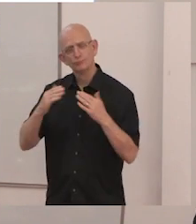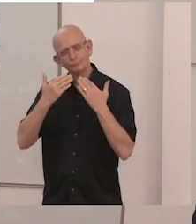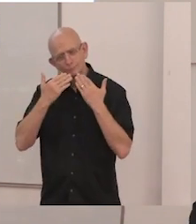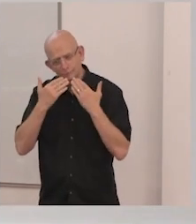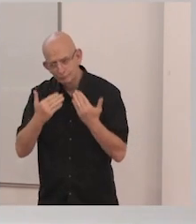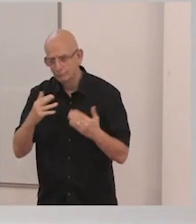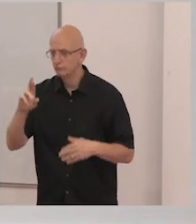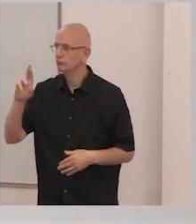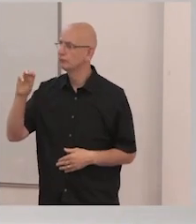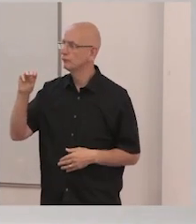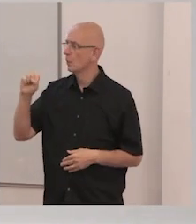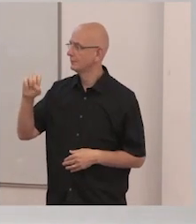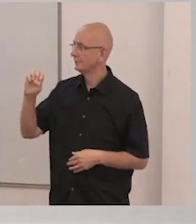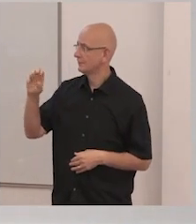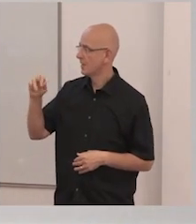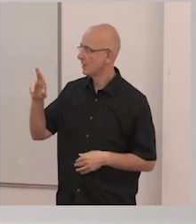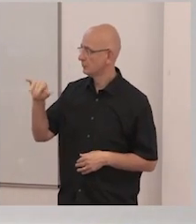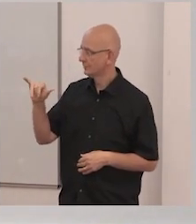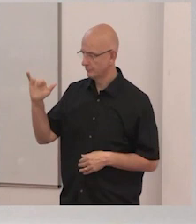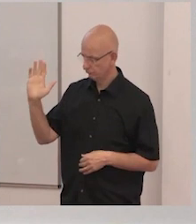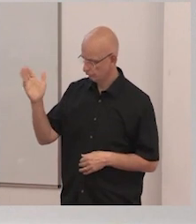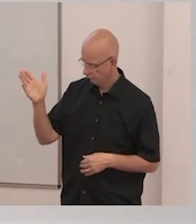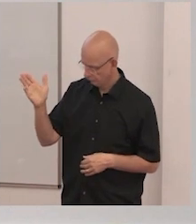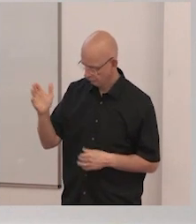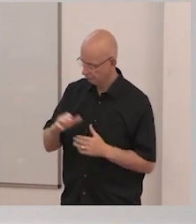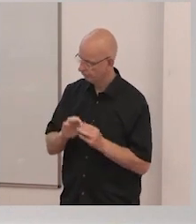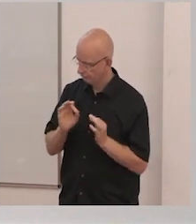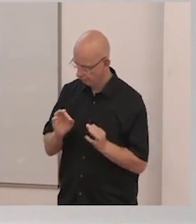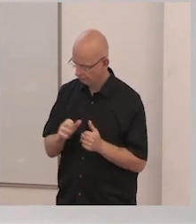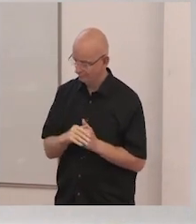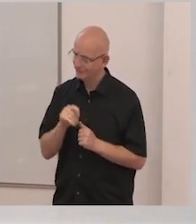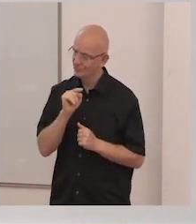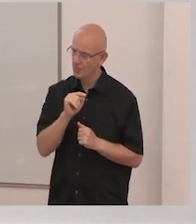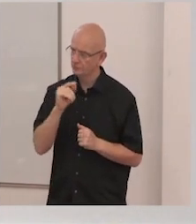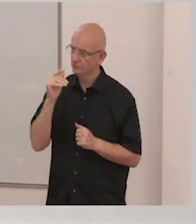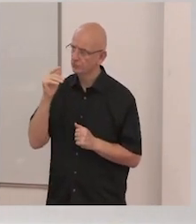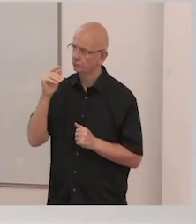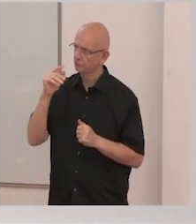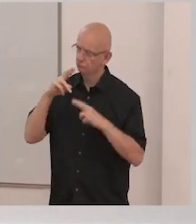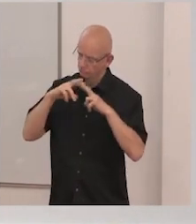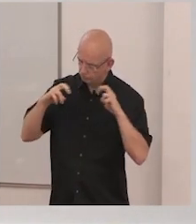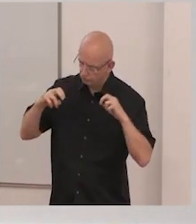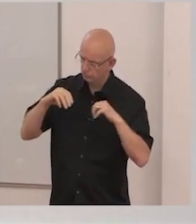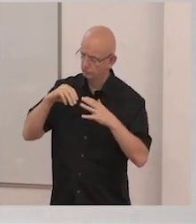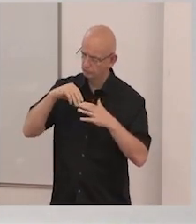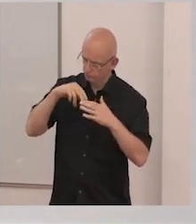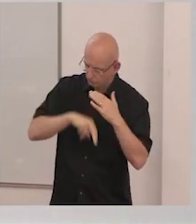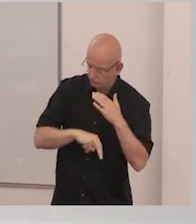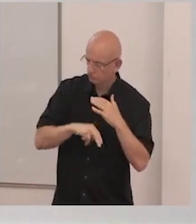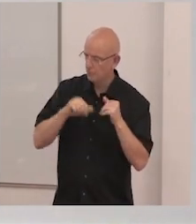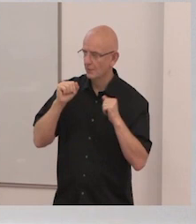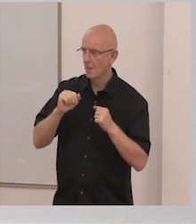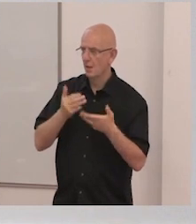when having these dialogues with states about what they still need to accomplish to achieve the rights of children with disabilities under